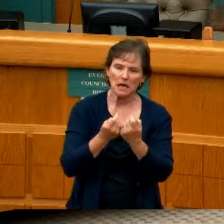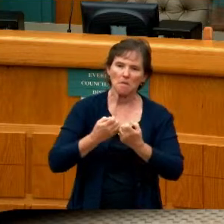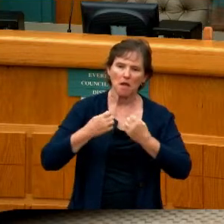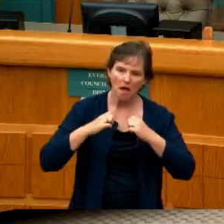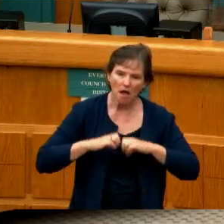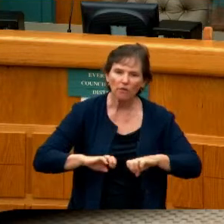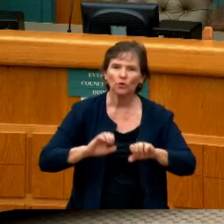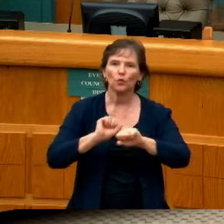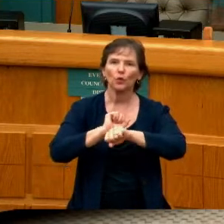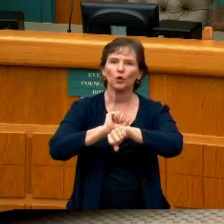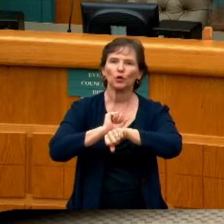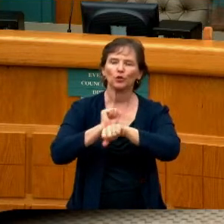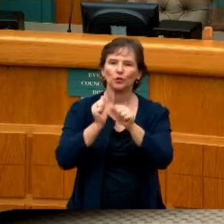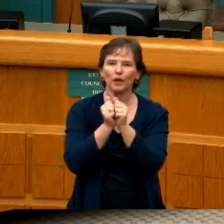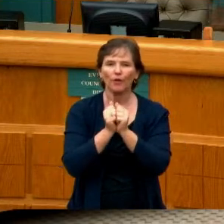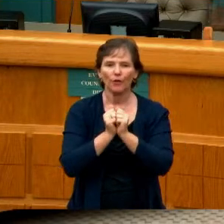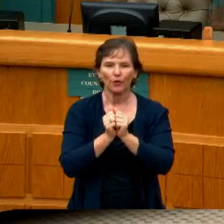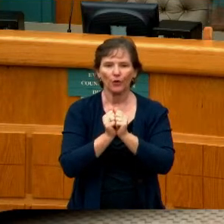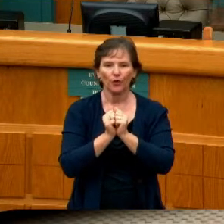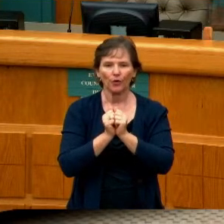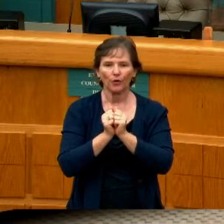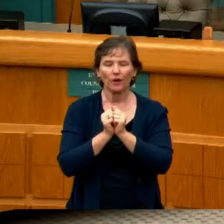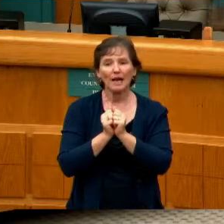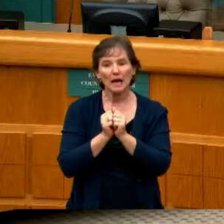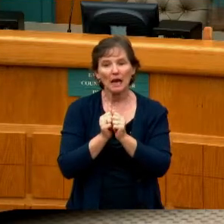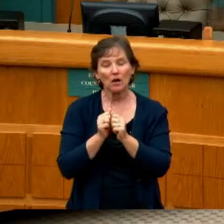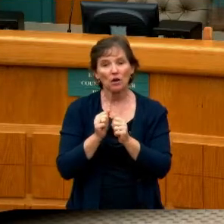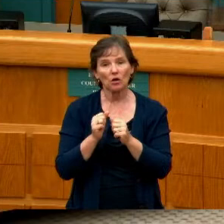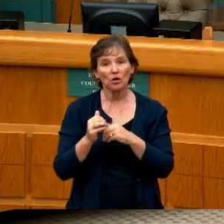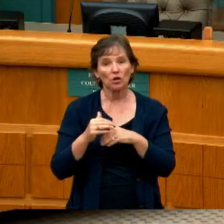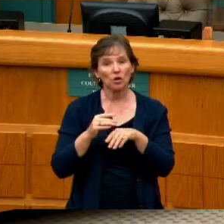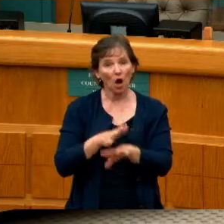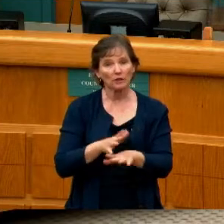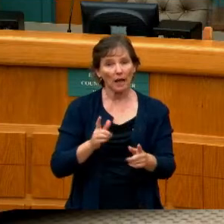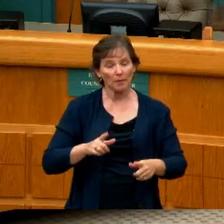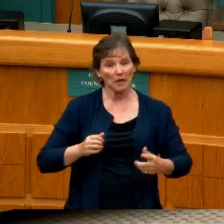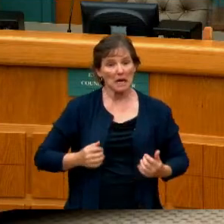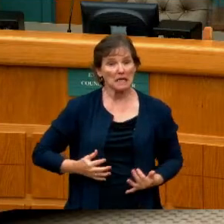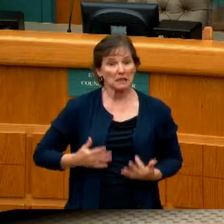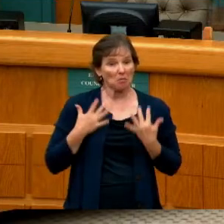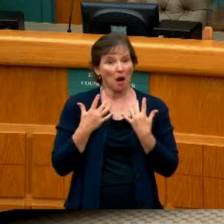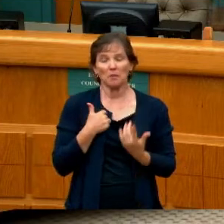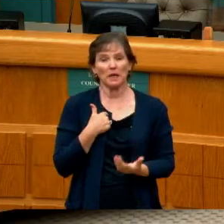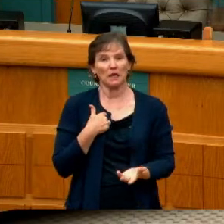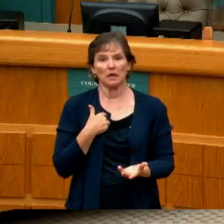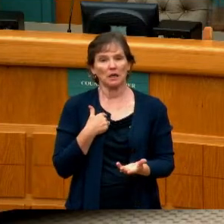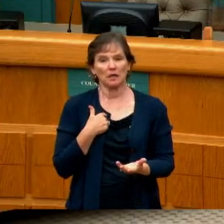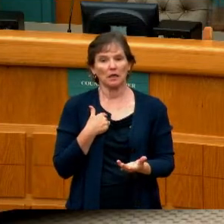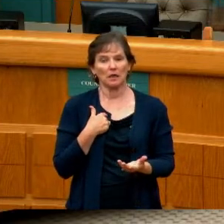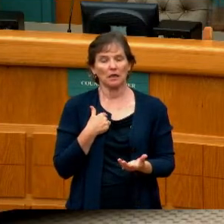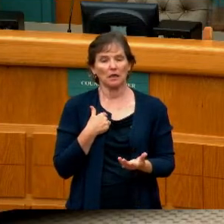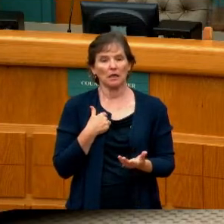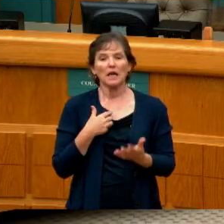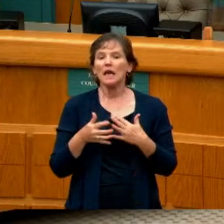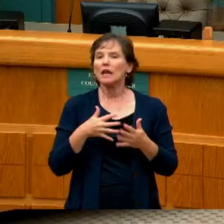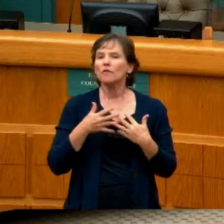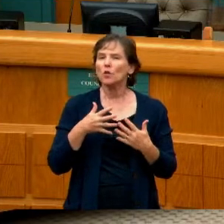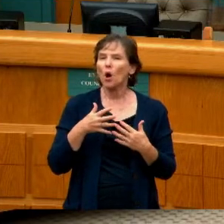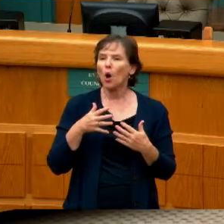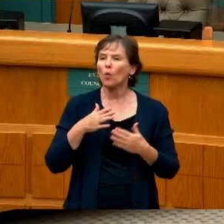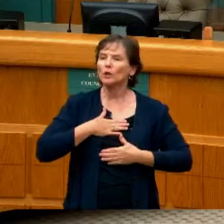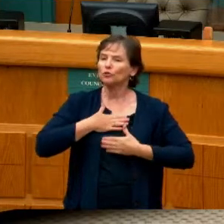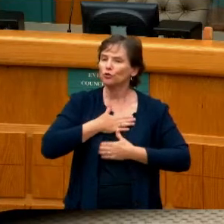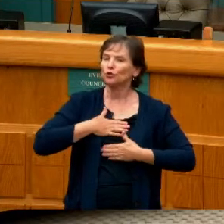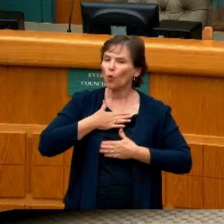effort. And the fact that we've said we're all in this together hasn't just made it bearable, it's made it